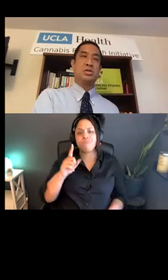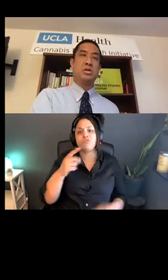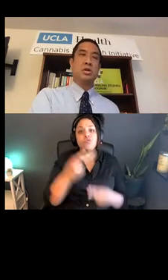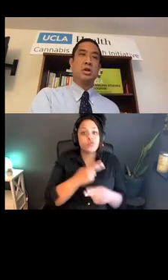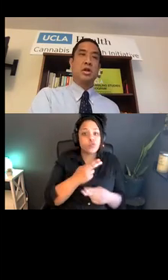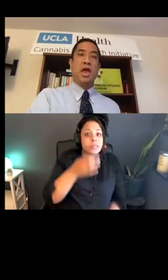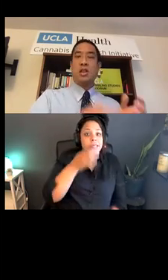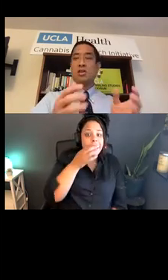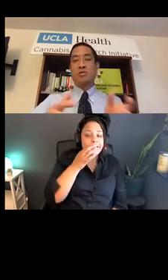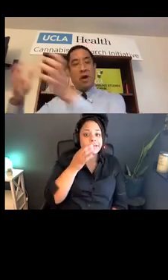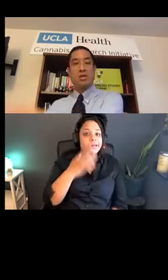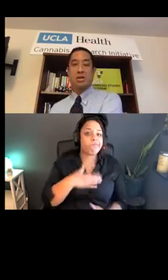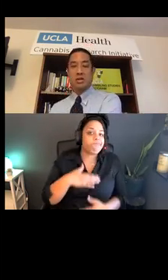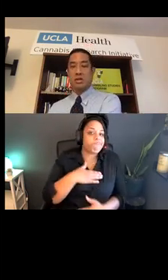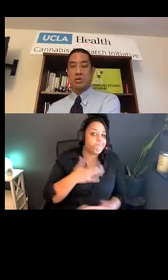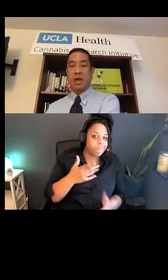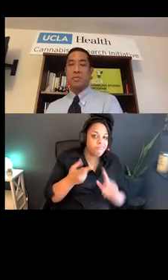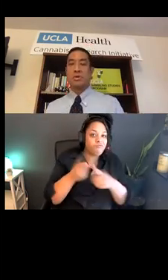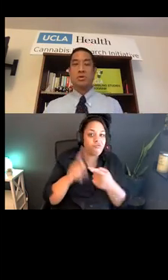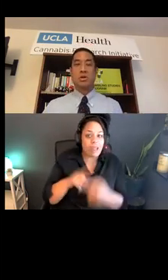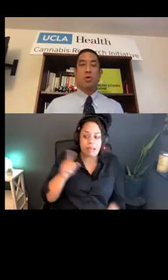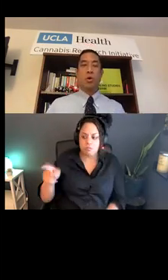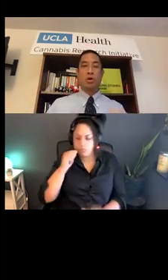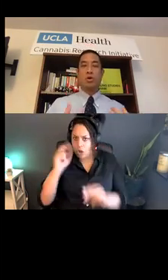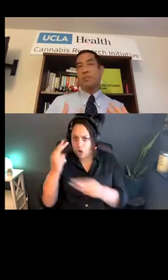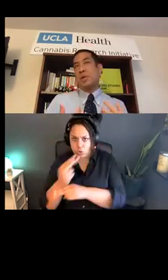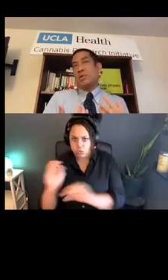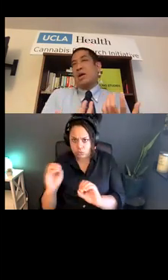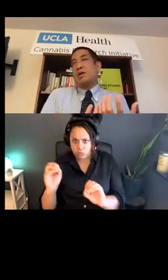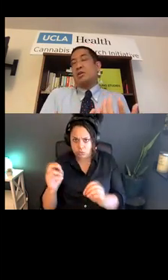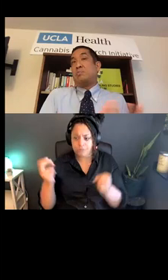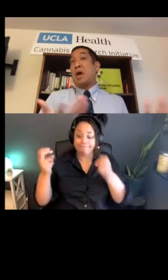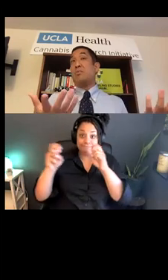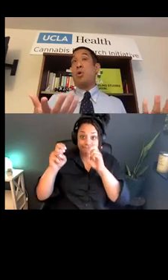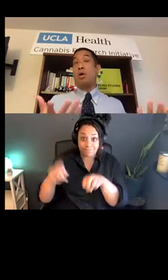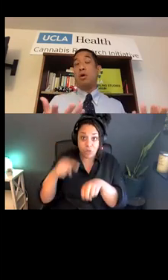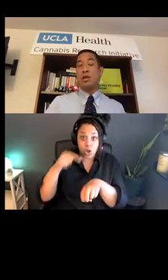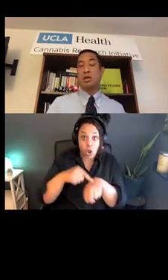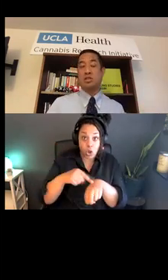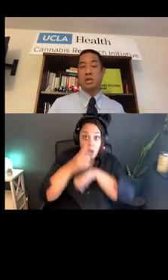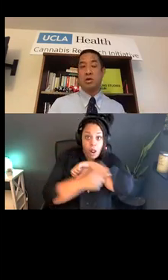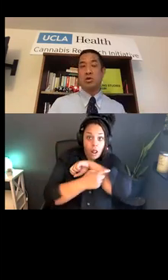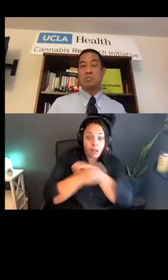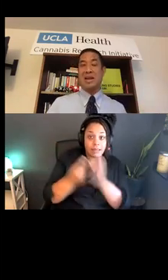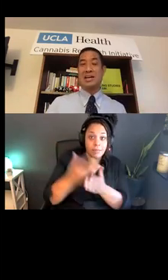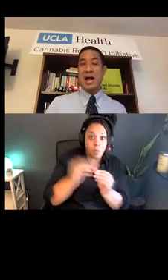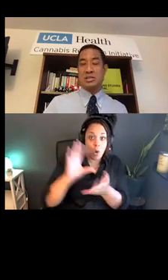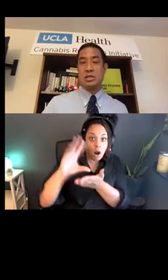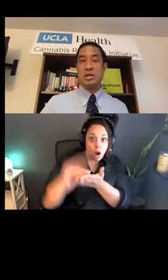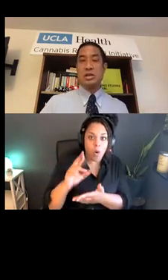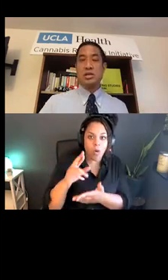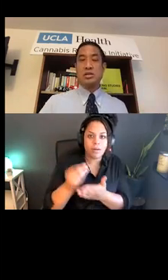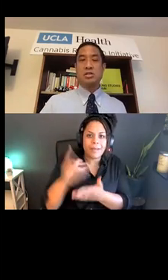cannabis and then your friend doesn't use cannabis, will you be likely to spend more at the casino or spend